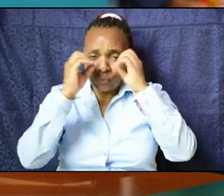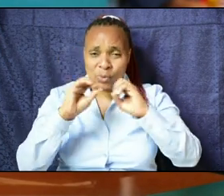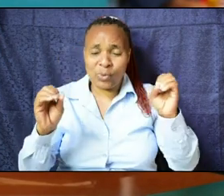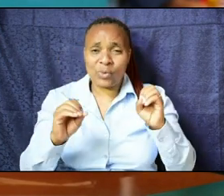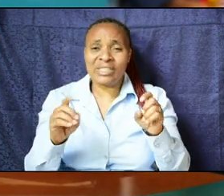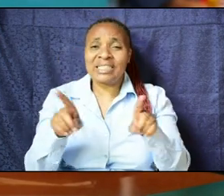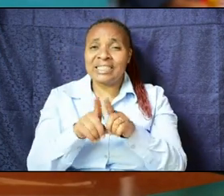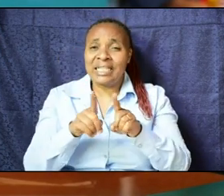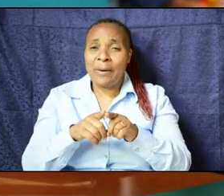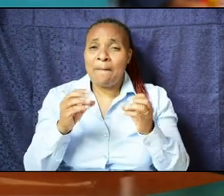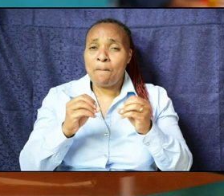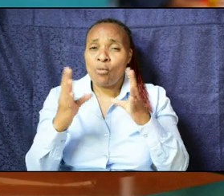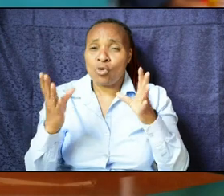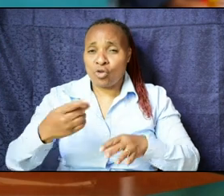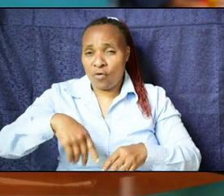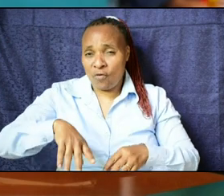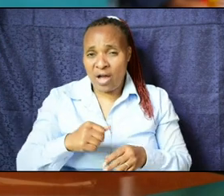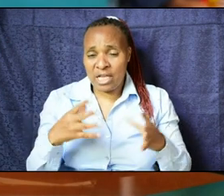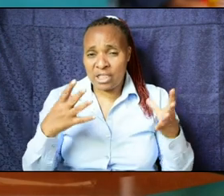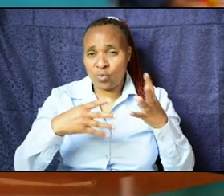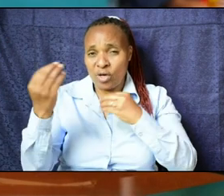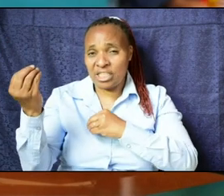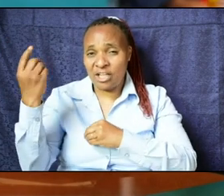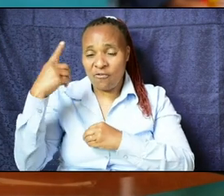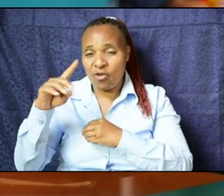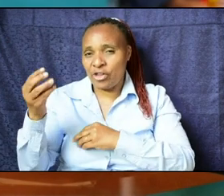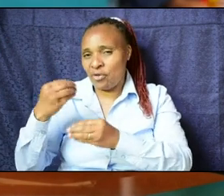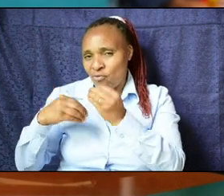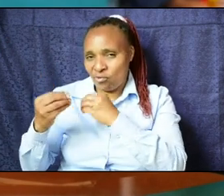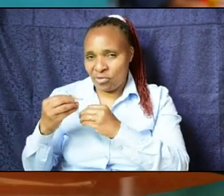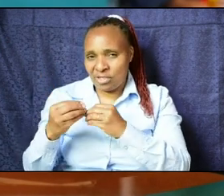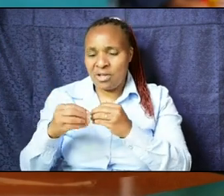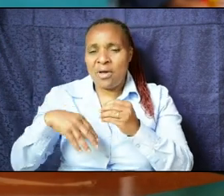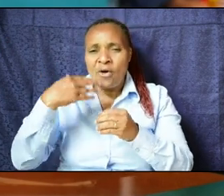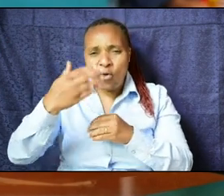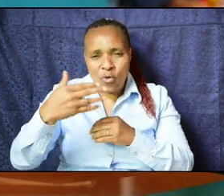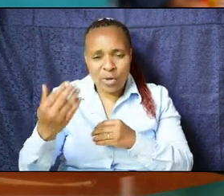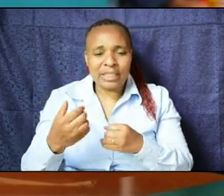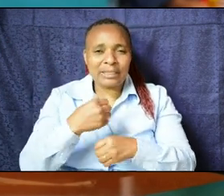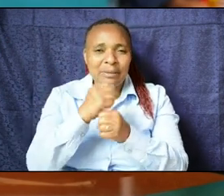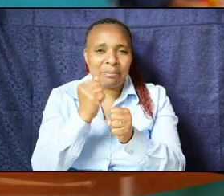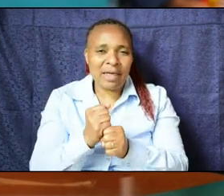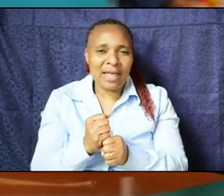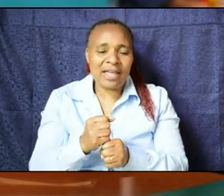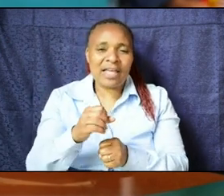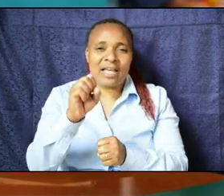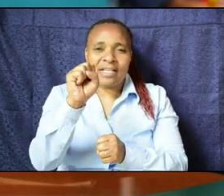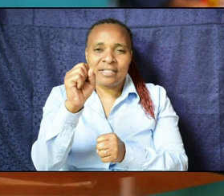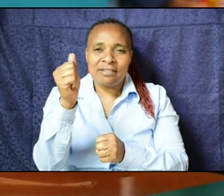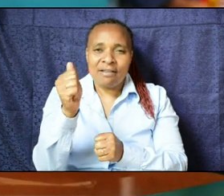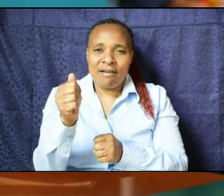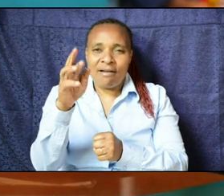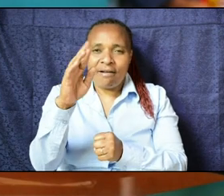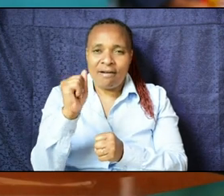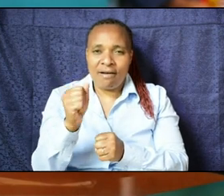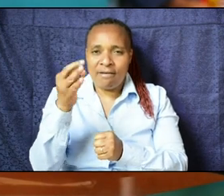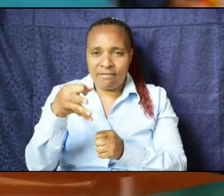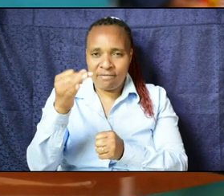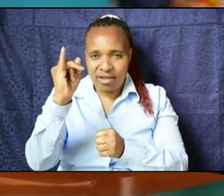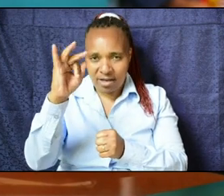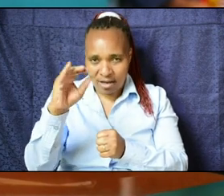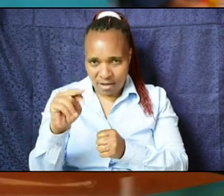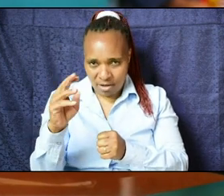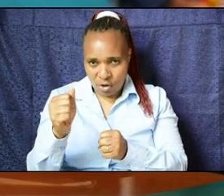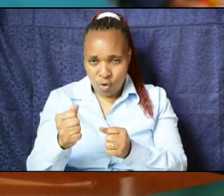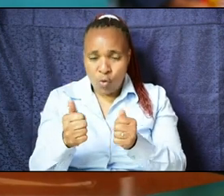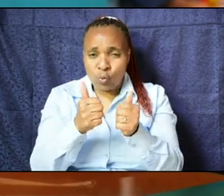us, he only went for the food. Miss Marinella would often make saravina, which is a kind of